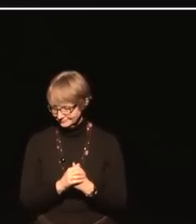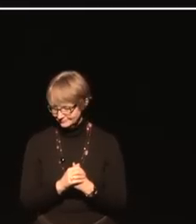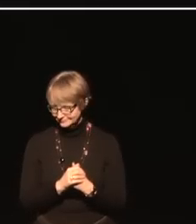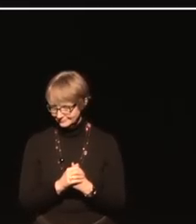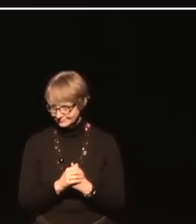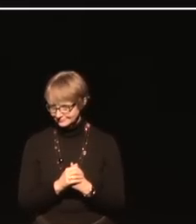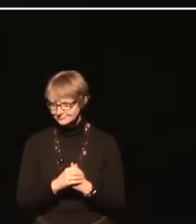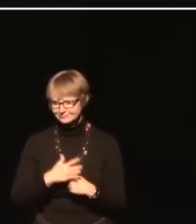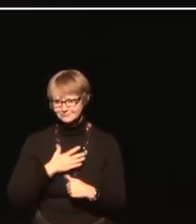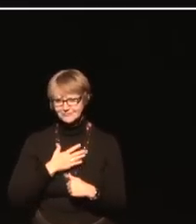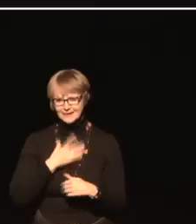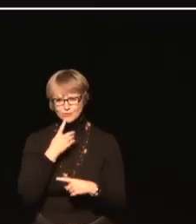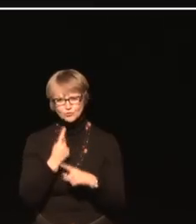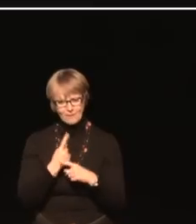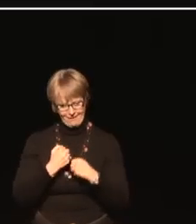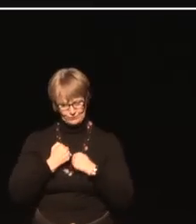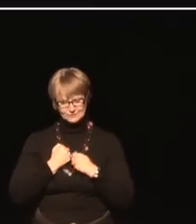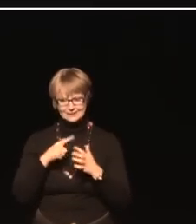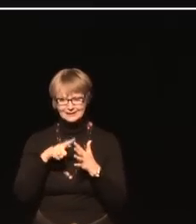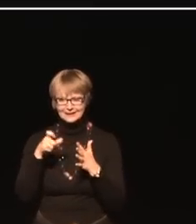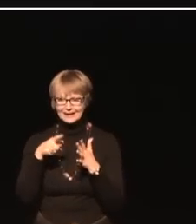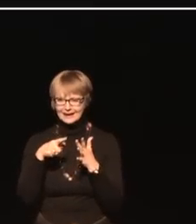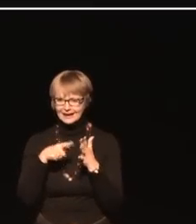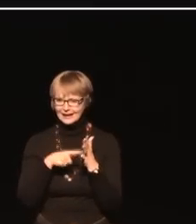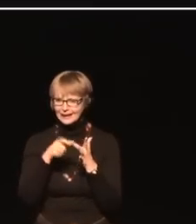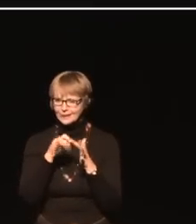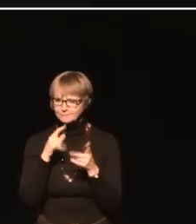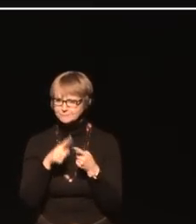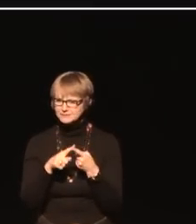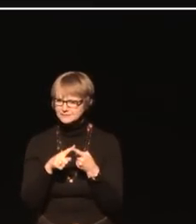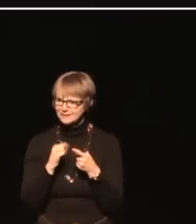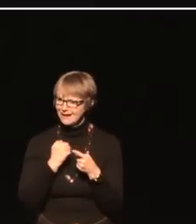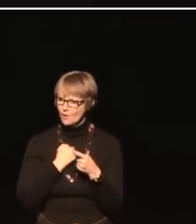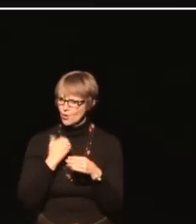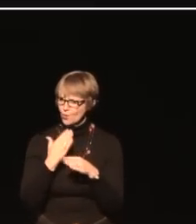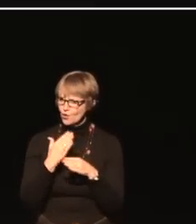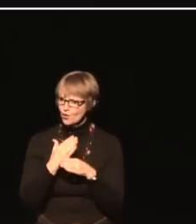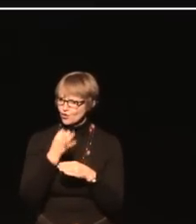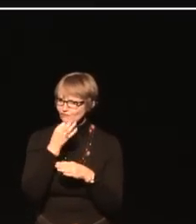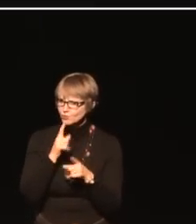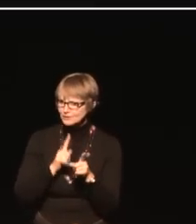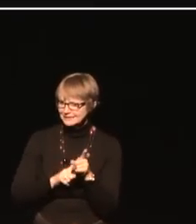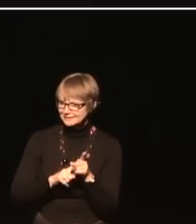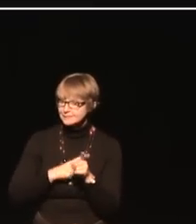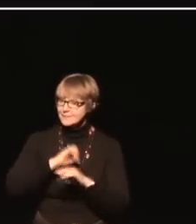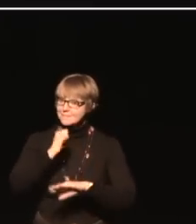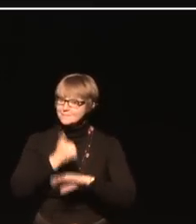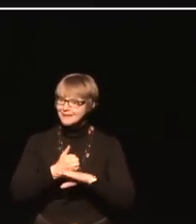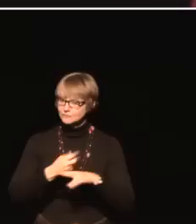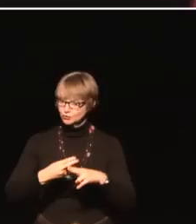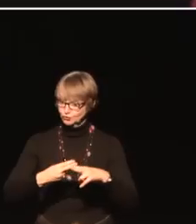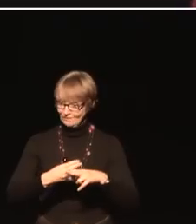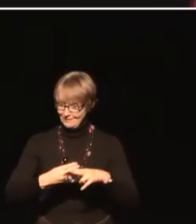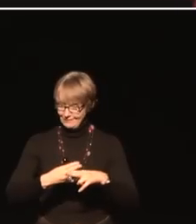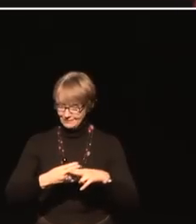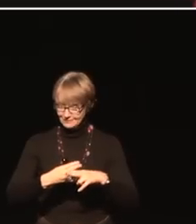I'm going to talk a little bit about what Eclipse has been doing over the last few years. We're a company, we're based in Sheffield. We